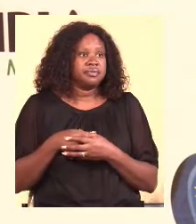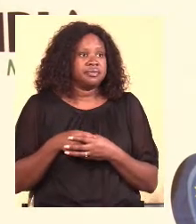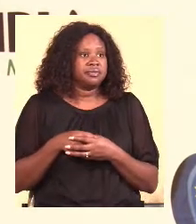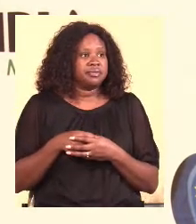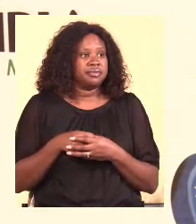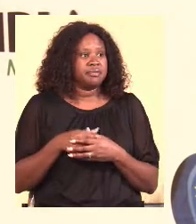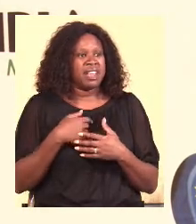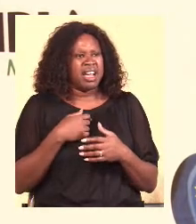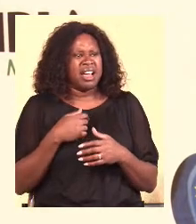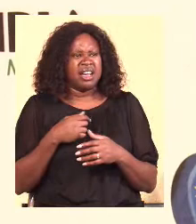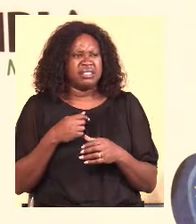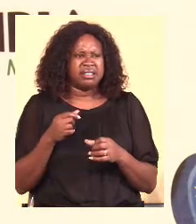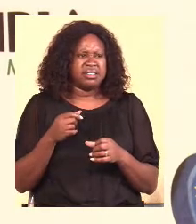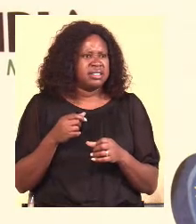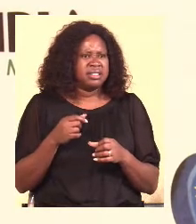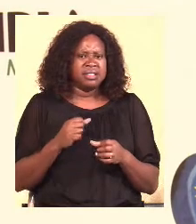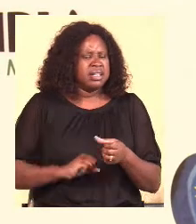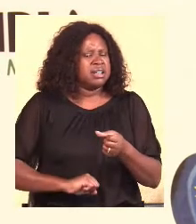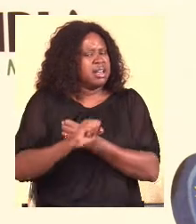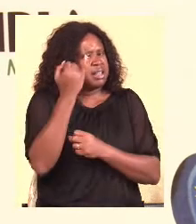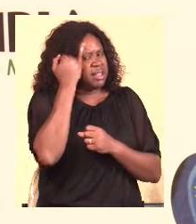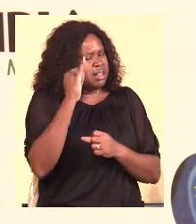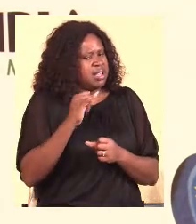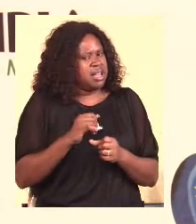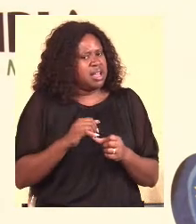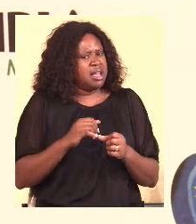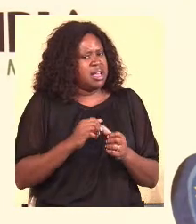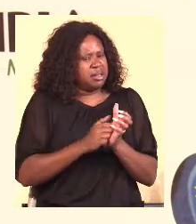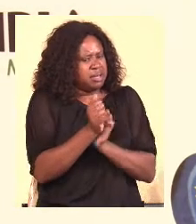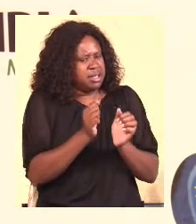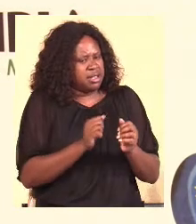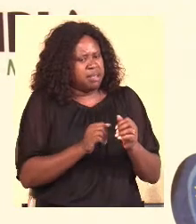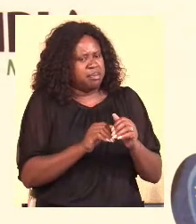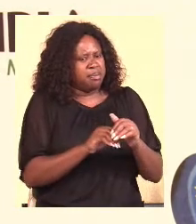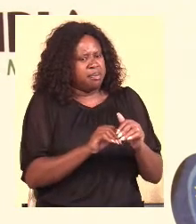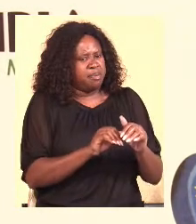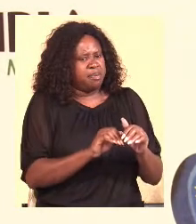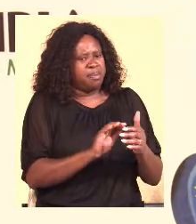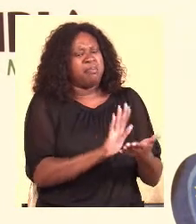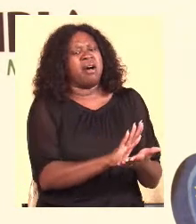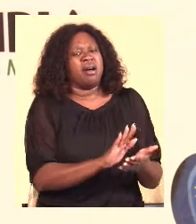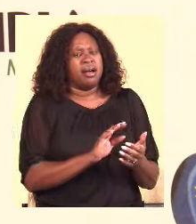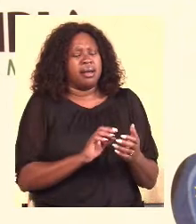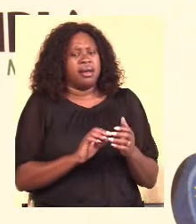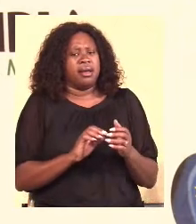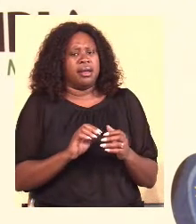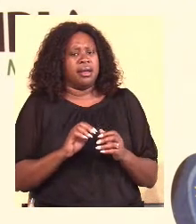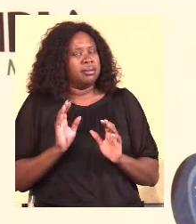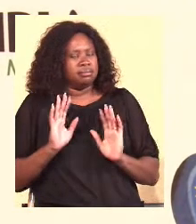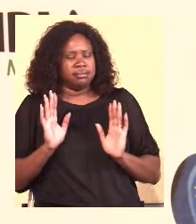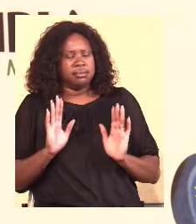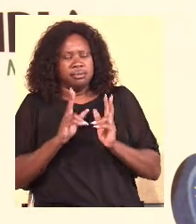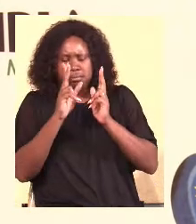I strongly discourage the idea of parking. People must take their education